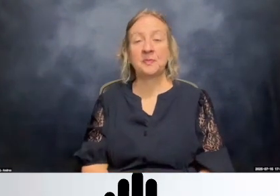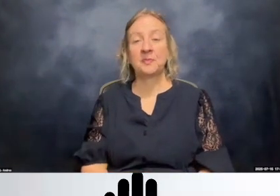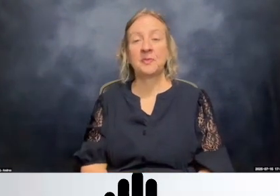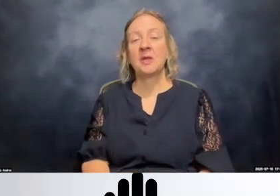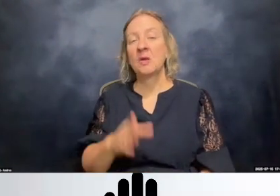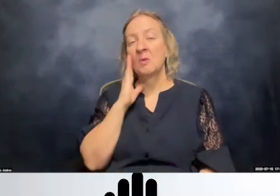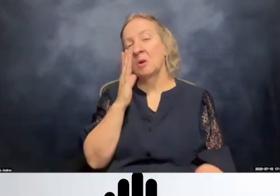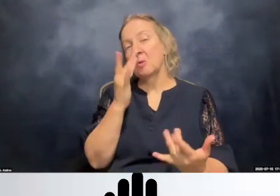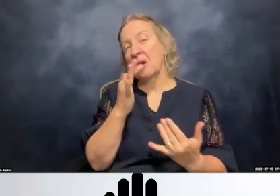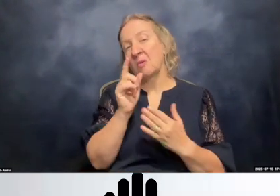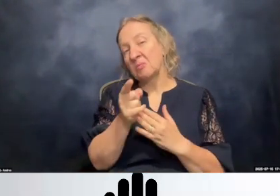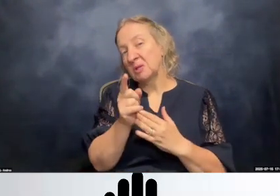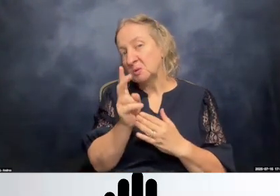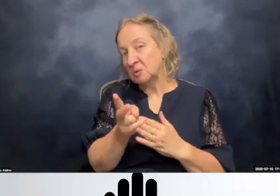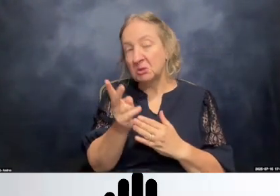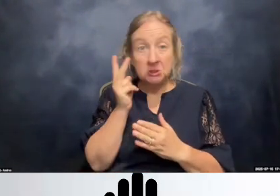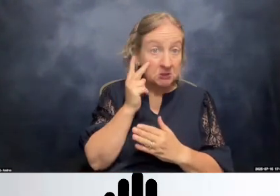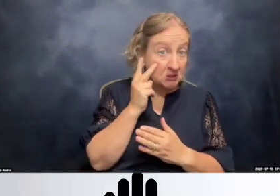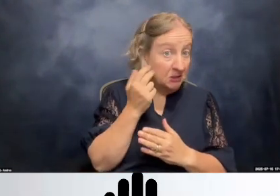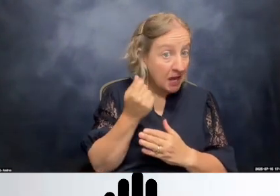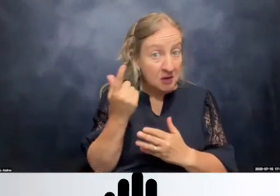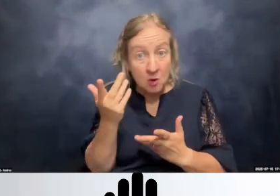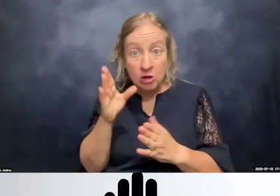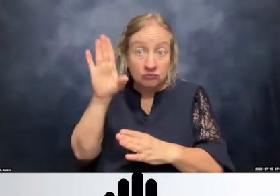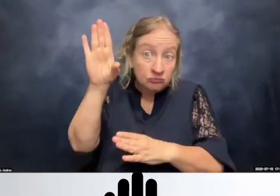We'll wait another minute or two to see if anybody